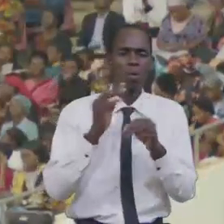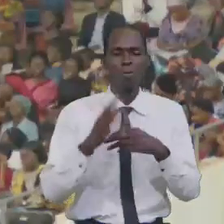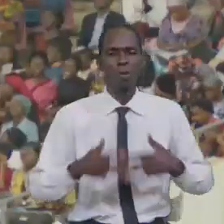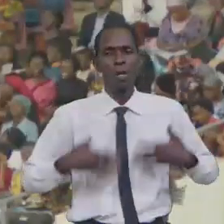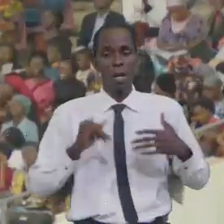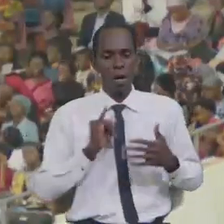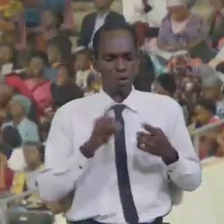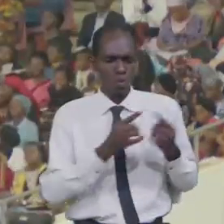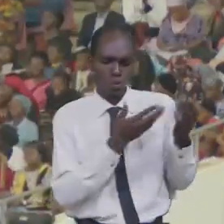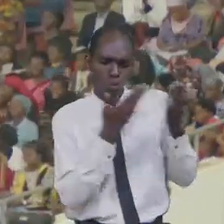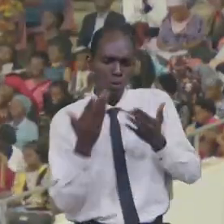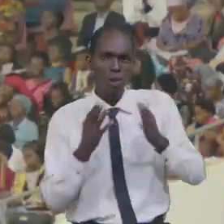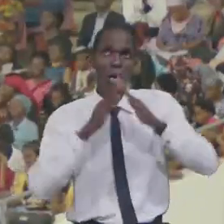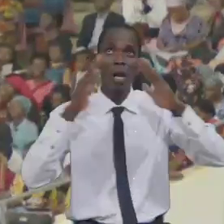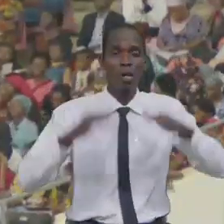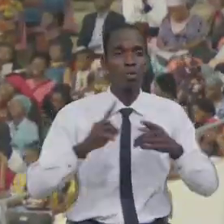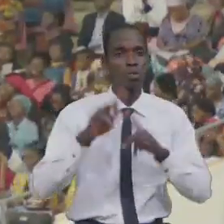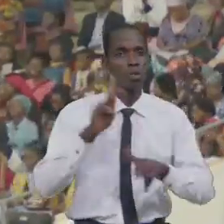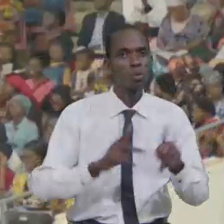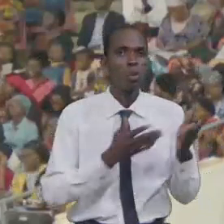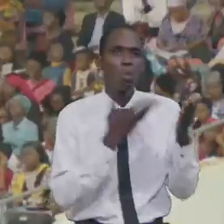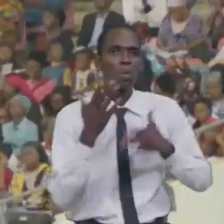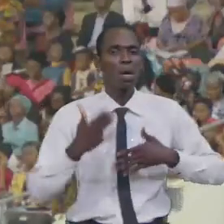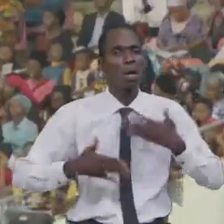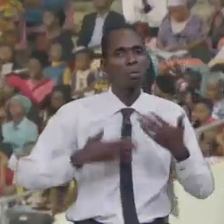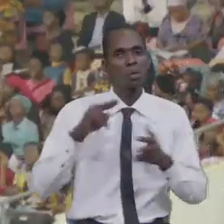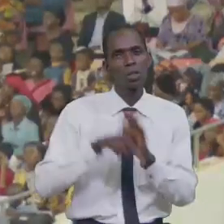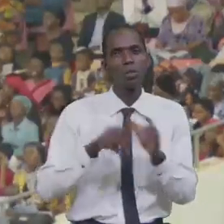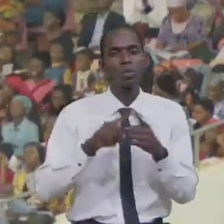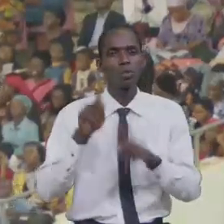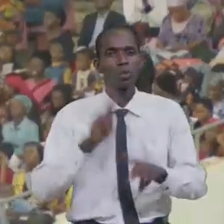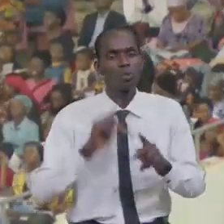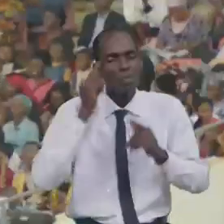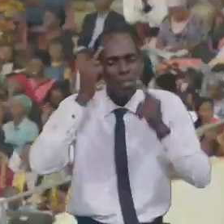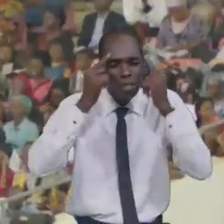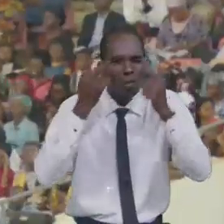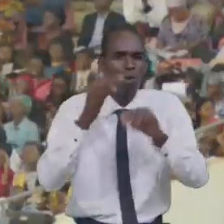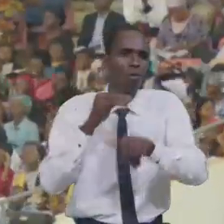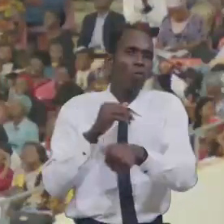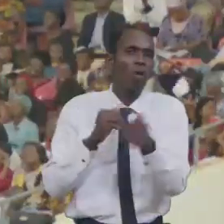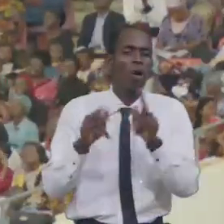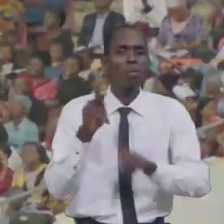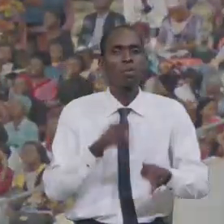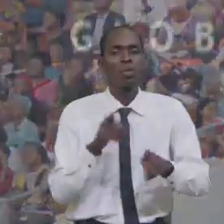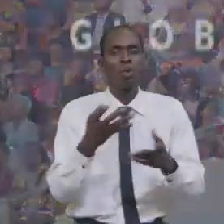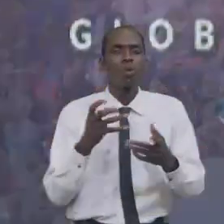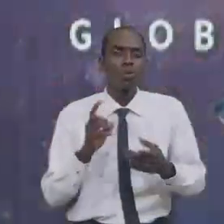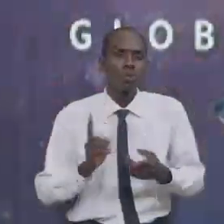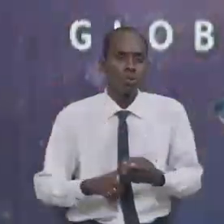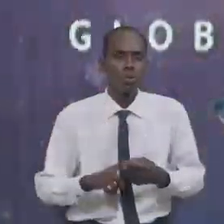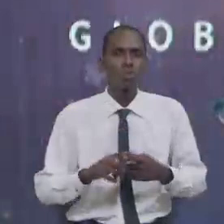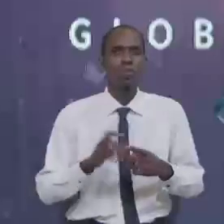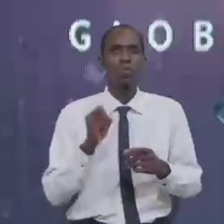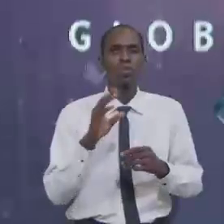to people. I want to bring happiness to people. Thinking about other people. You want to so live. You want to